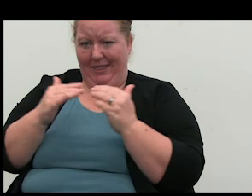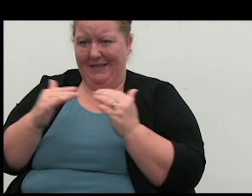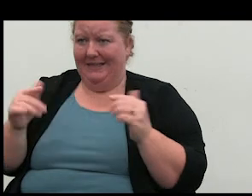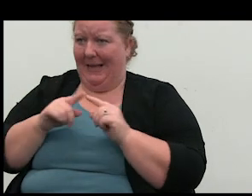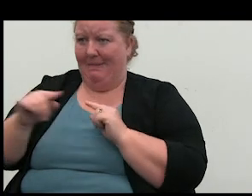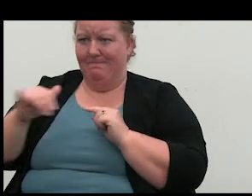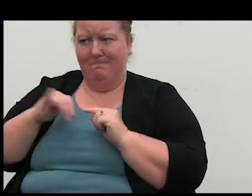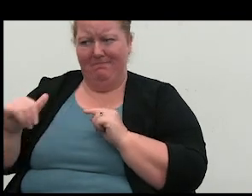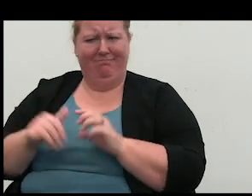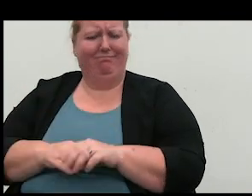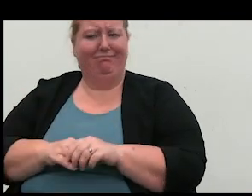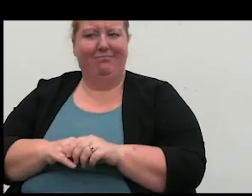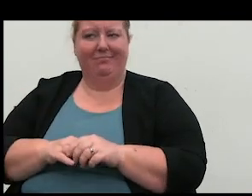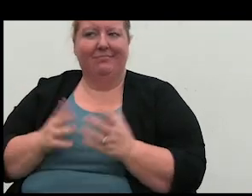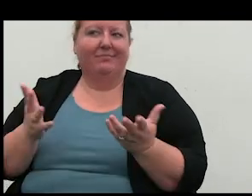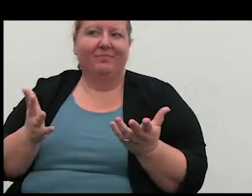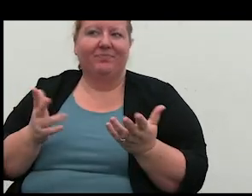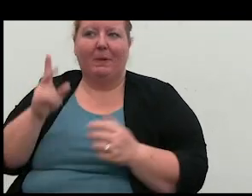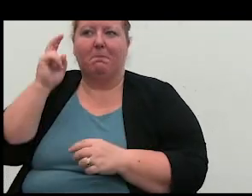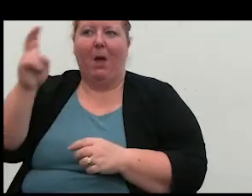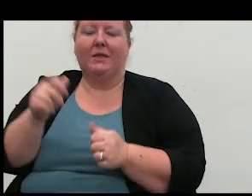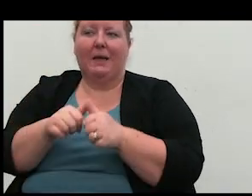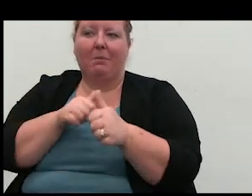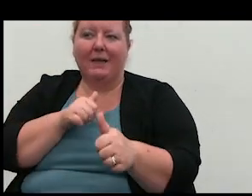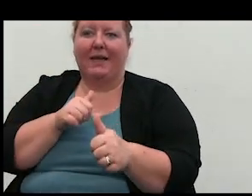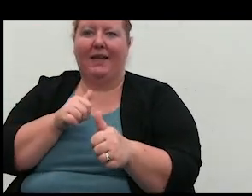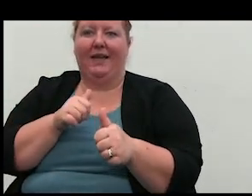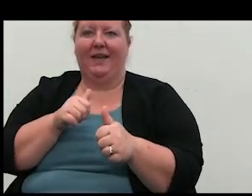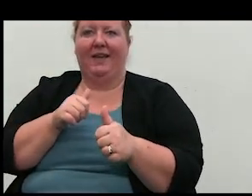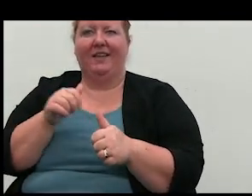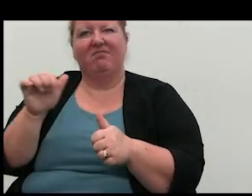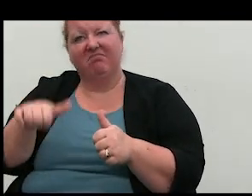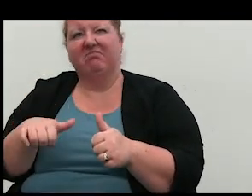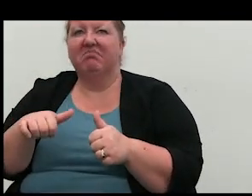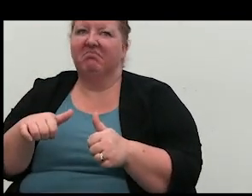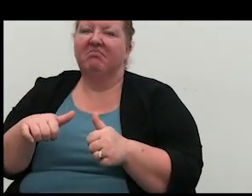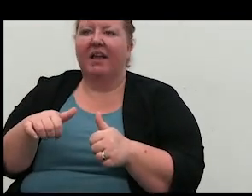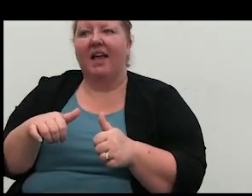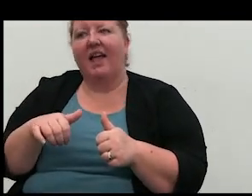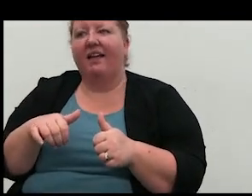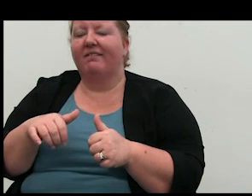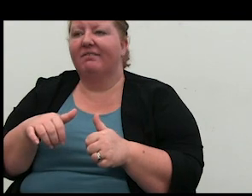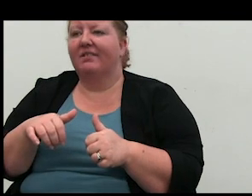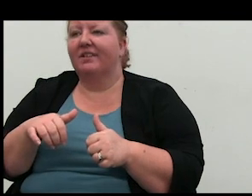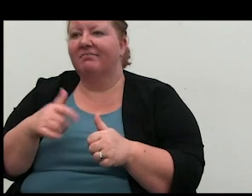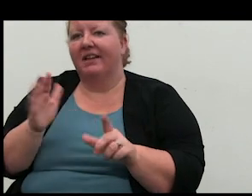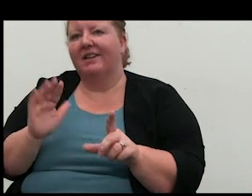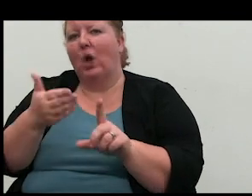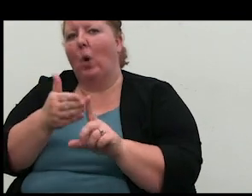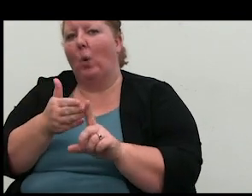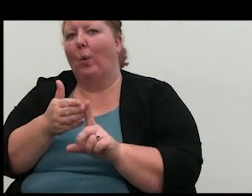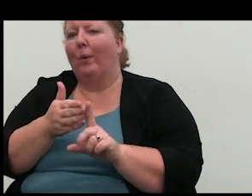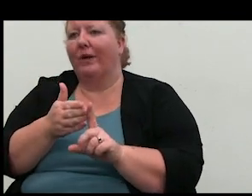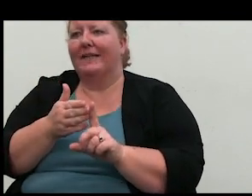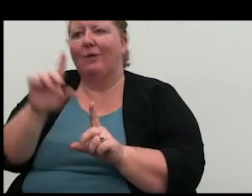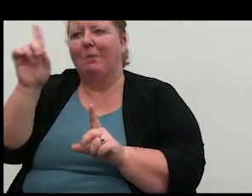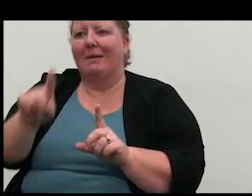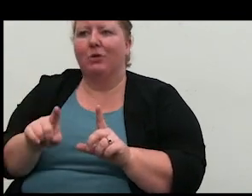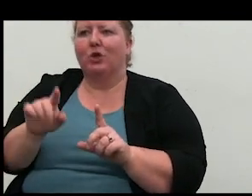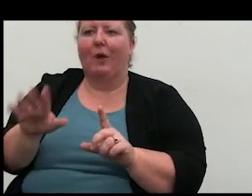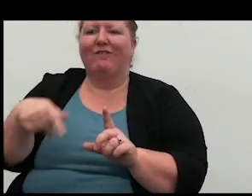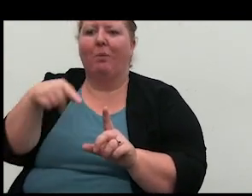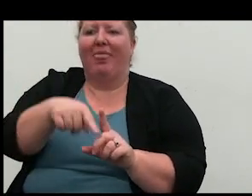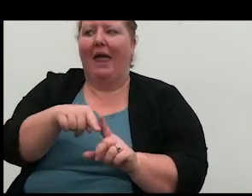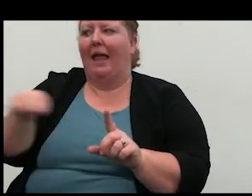same as your interests? You know, the bus companies, broadly, yes, their goal is to get people from one place